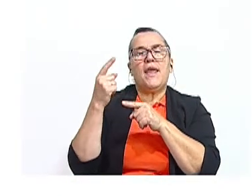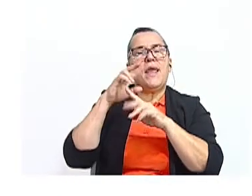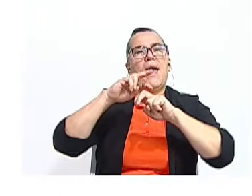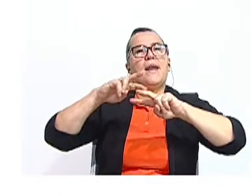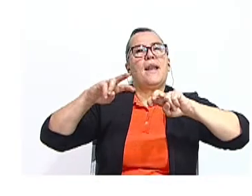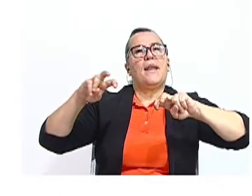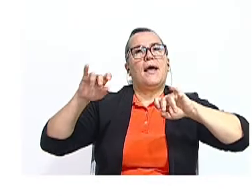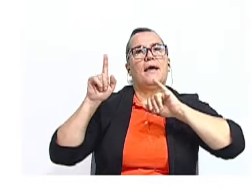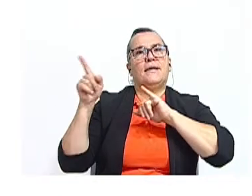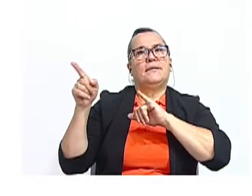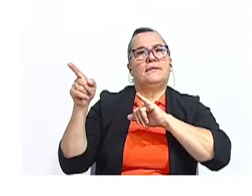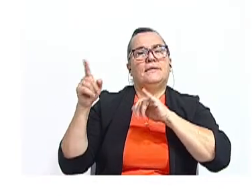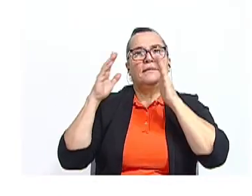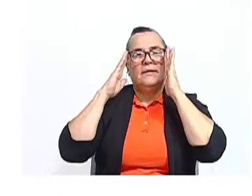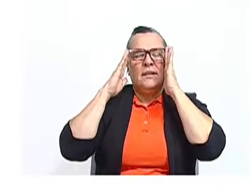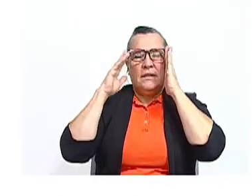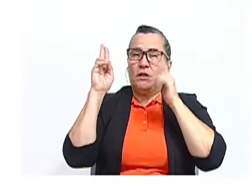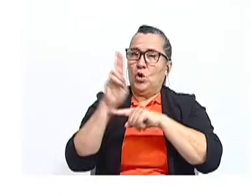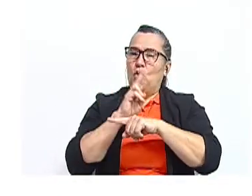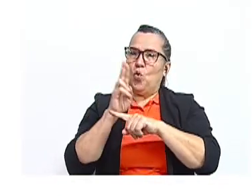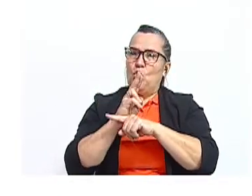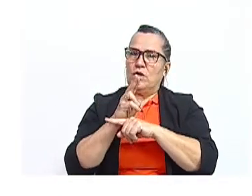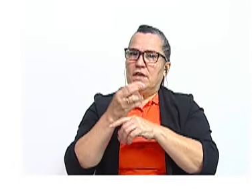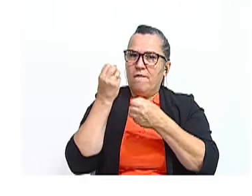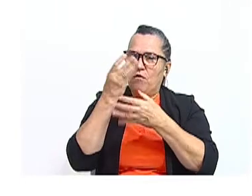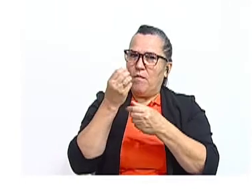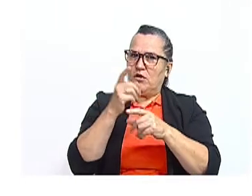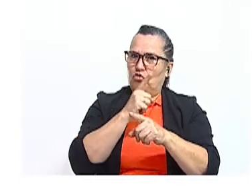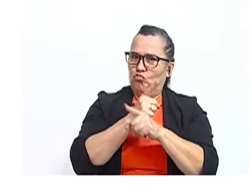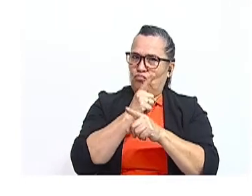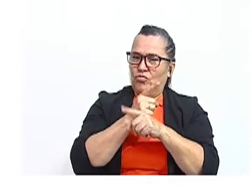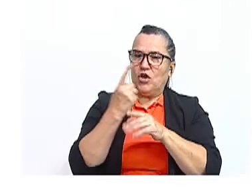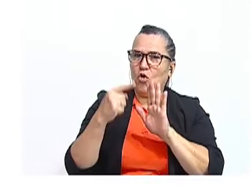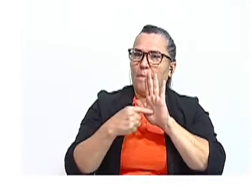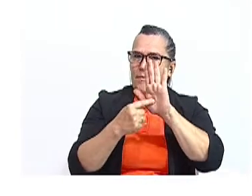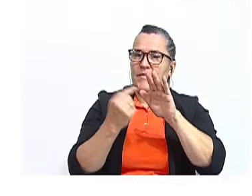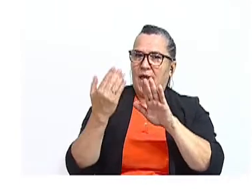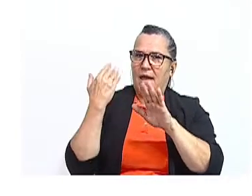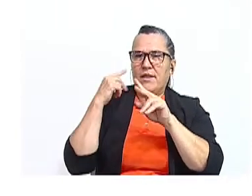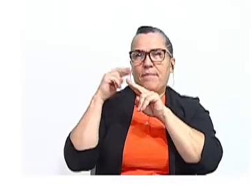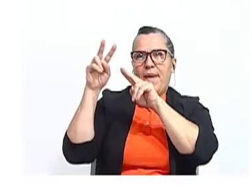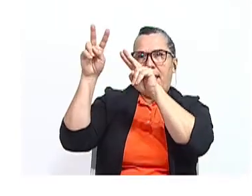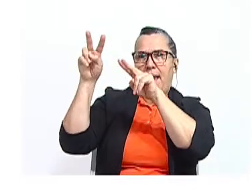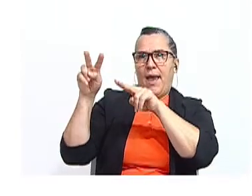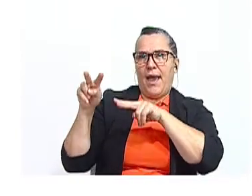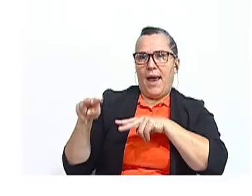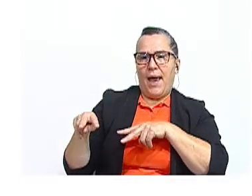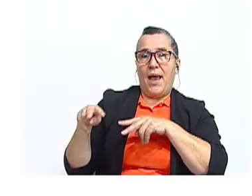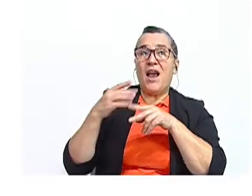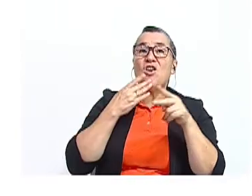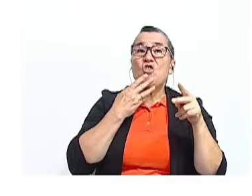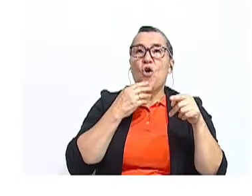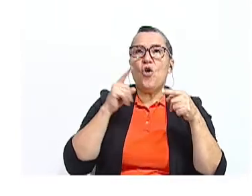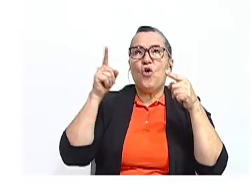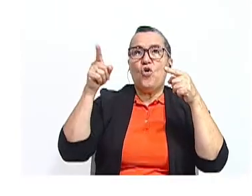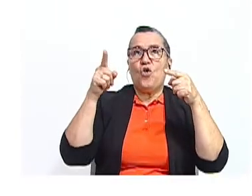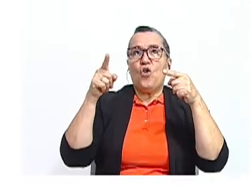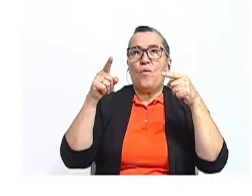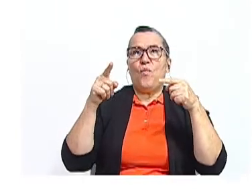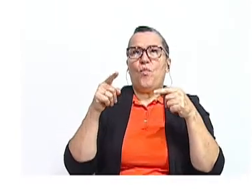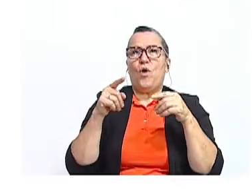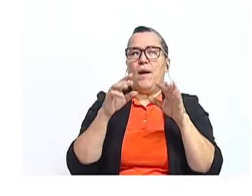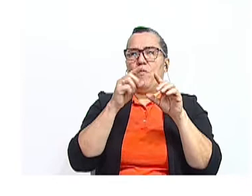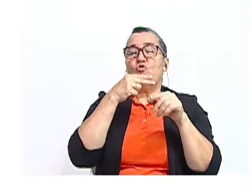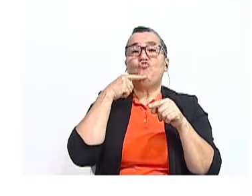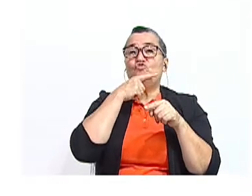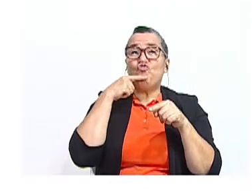analyze if we use the information I presented before. So we have here the color coding. For example, it says,